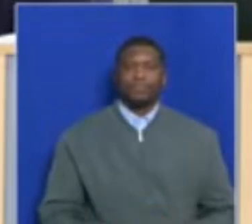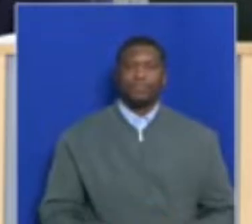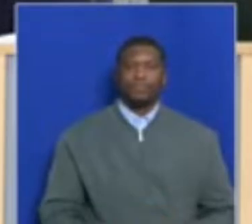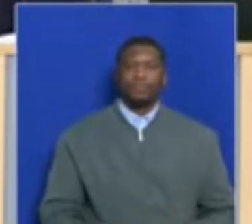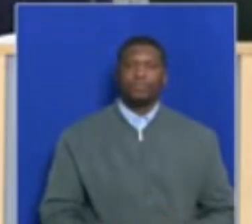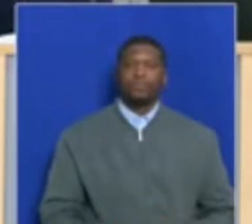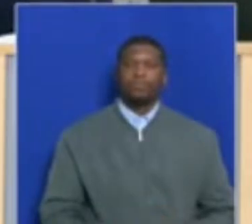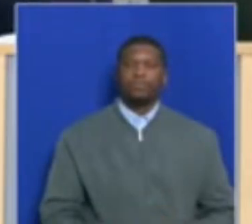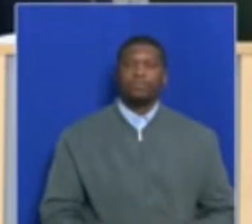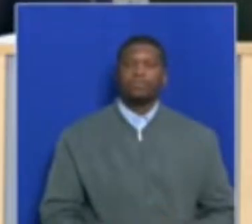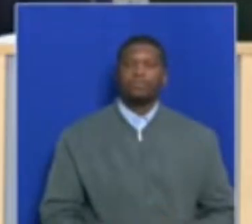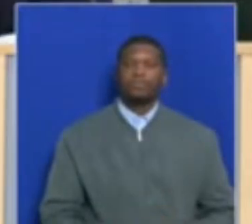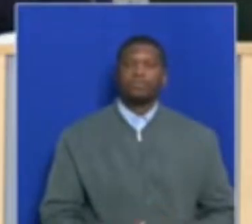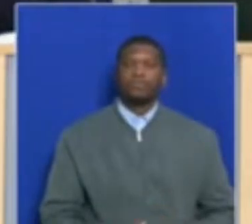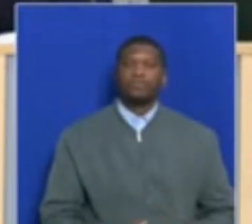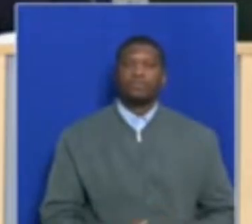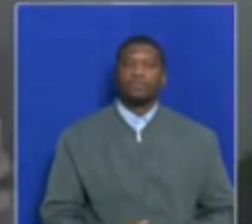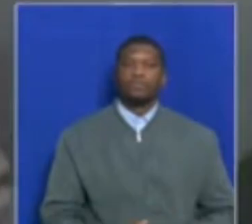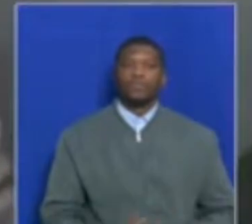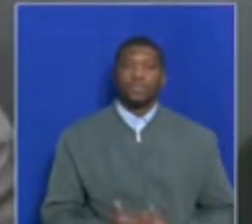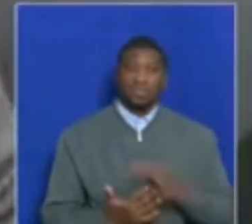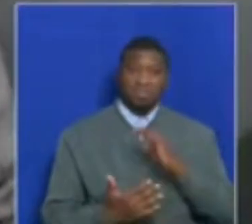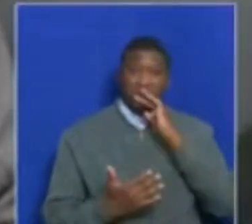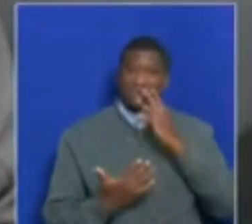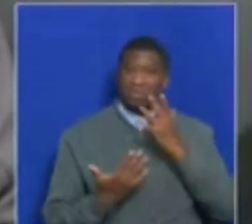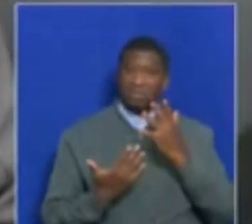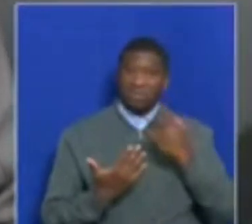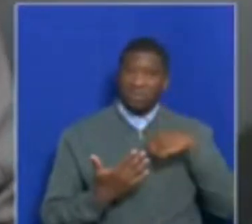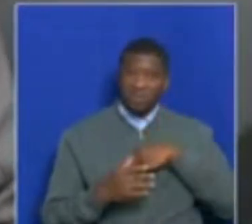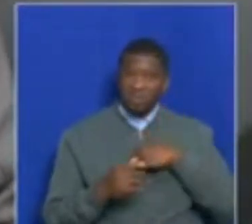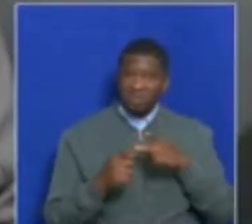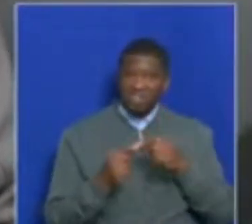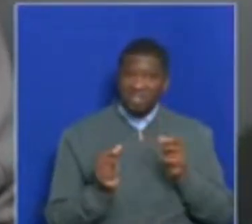We're done for the day, Mr. Chaskalson? I'm afraid we are, Chair.